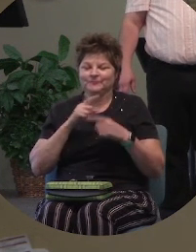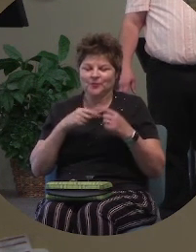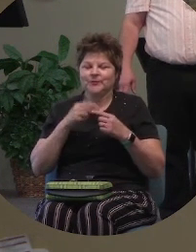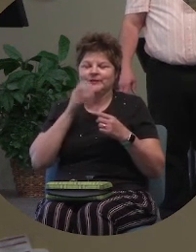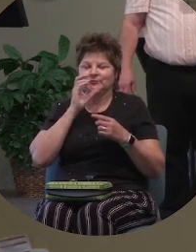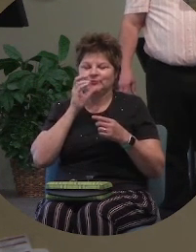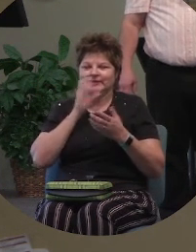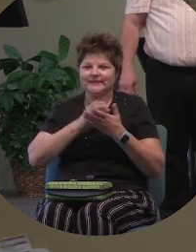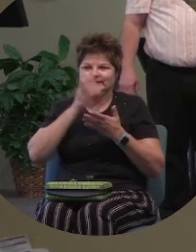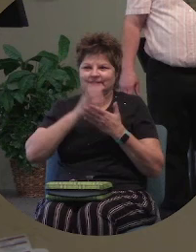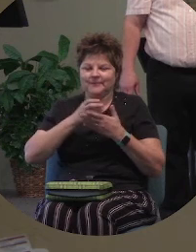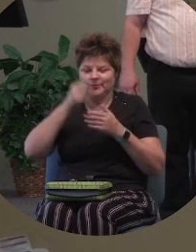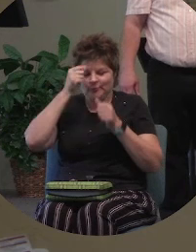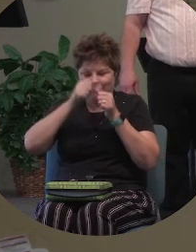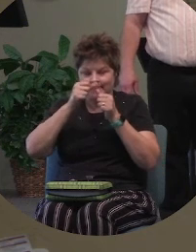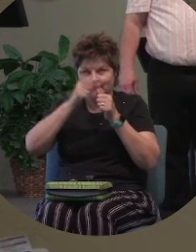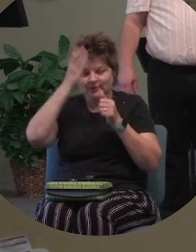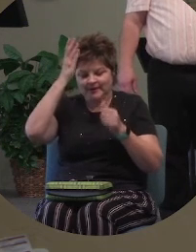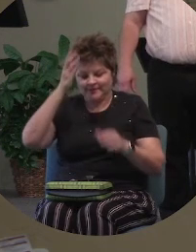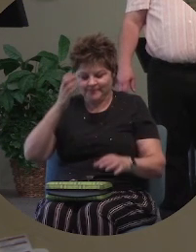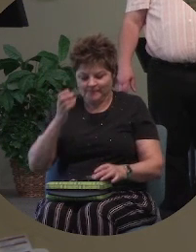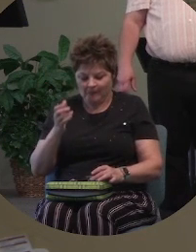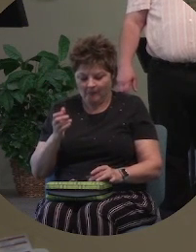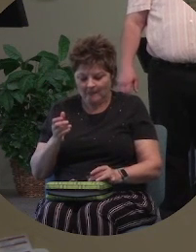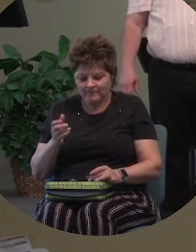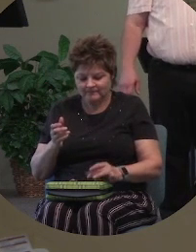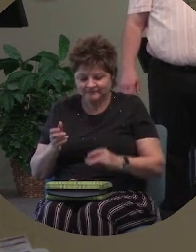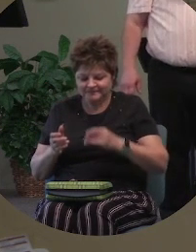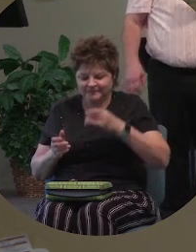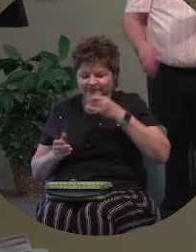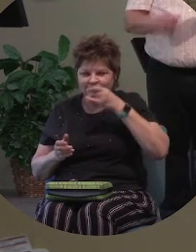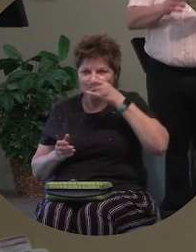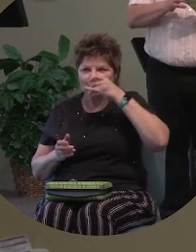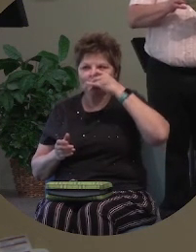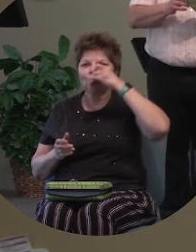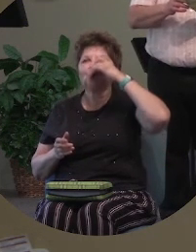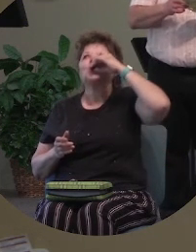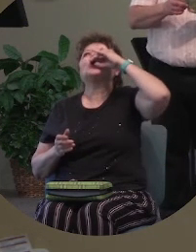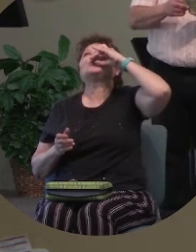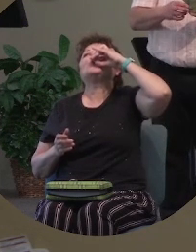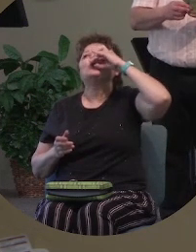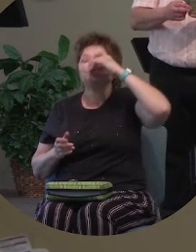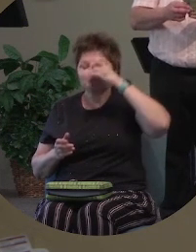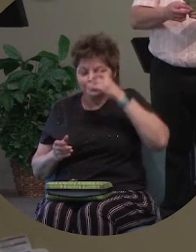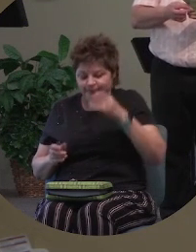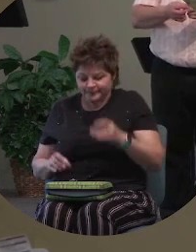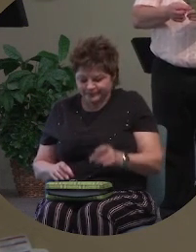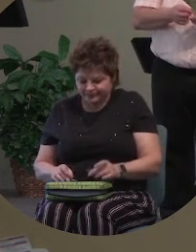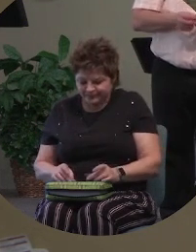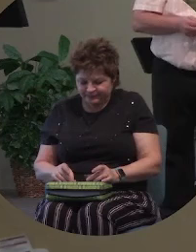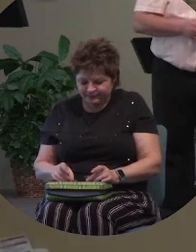you do this in remembrance of me.